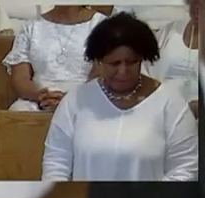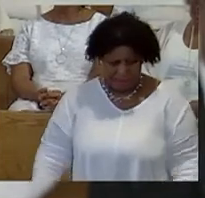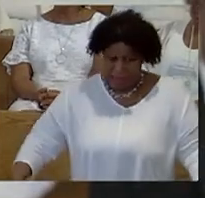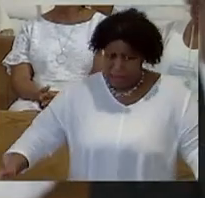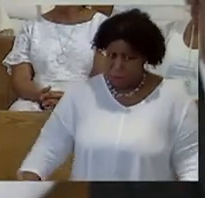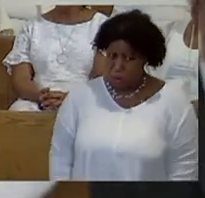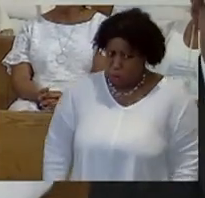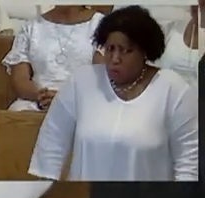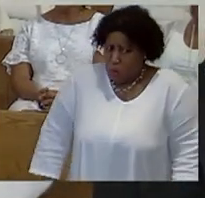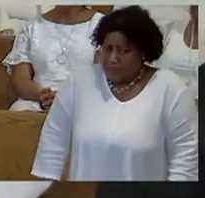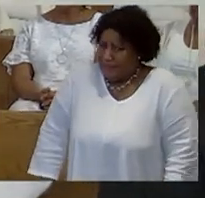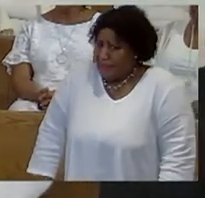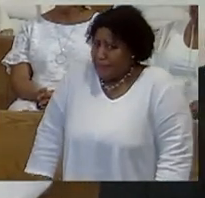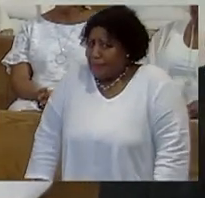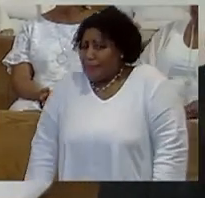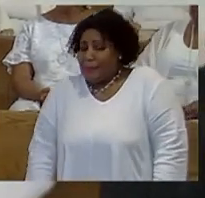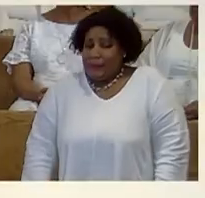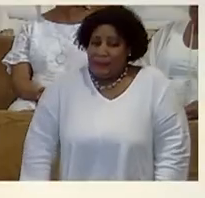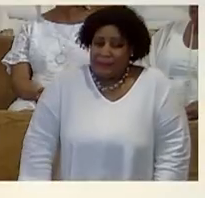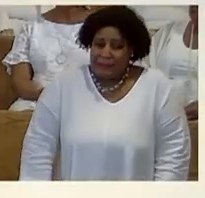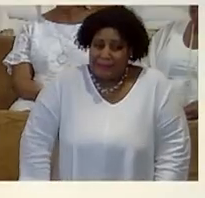that.